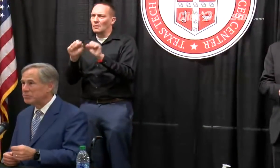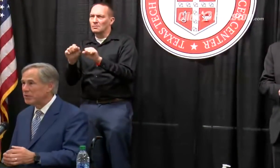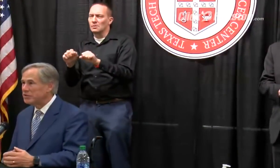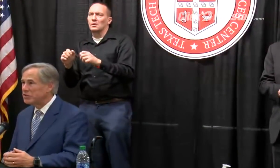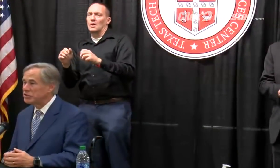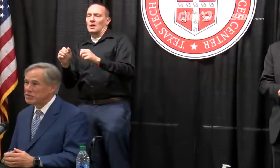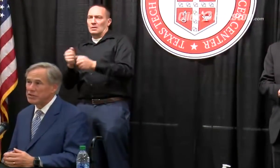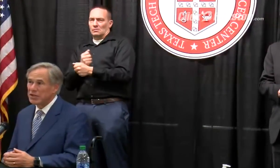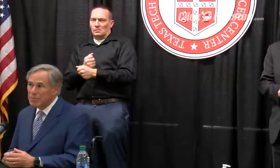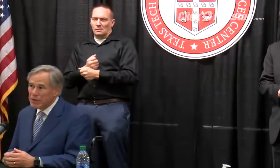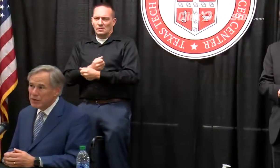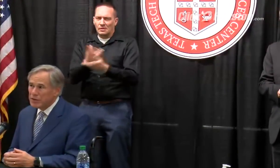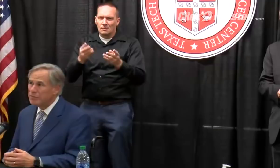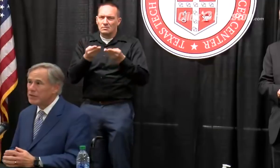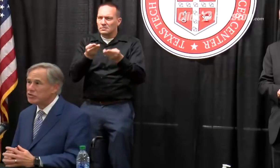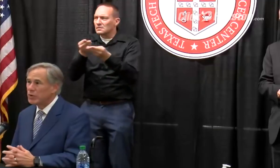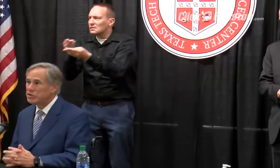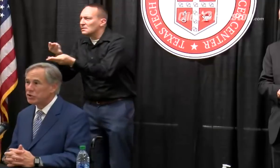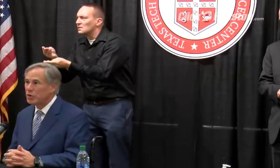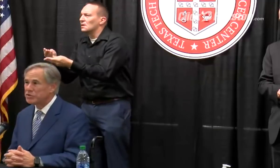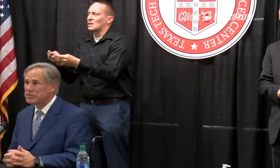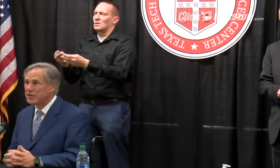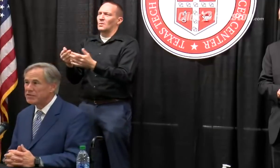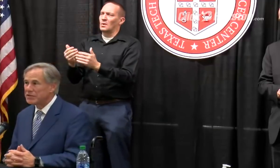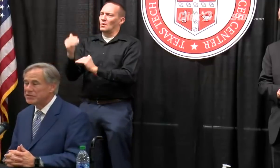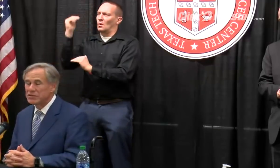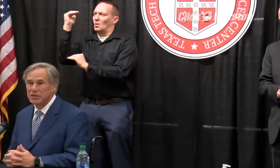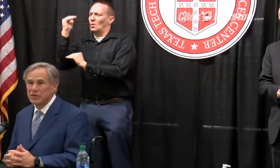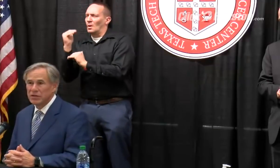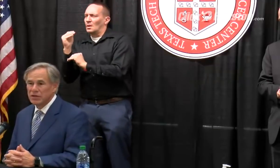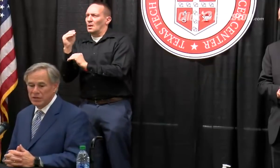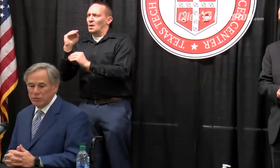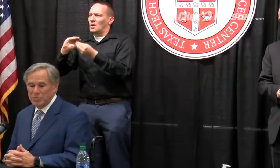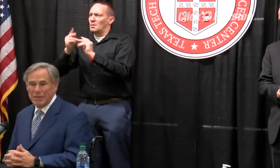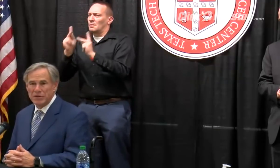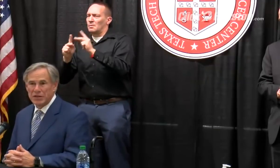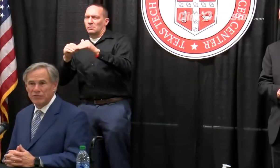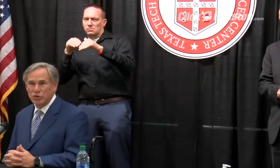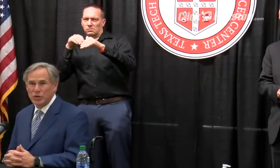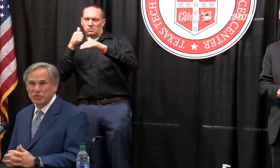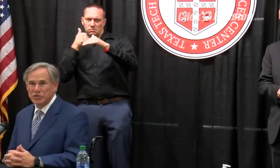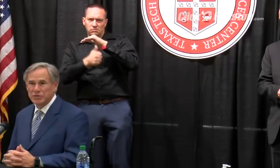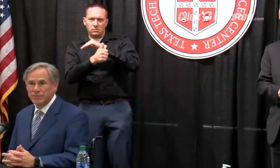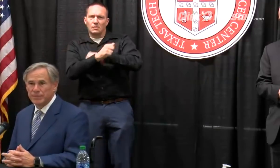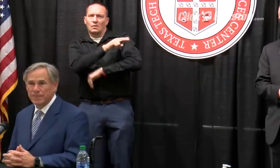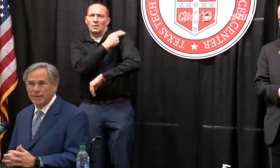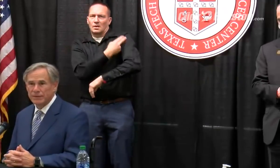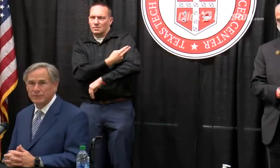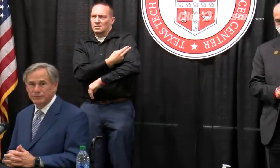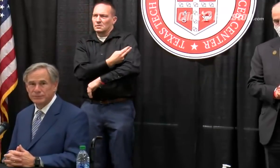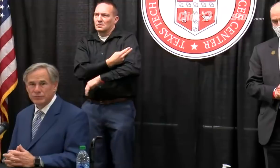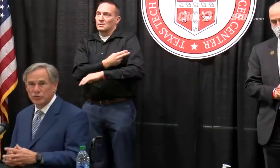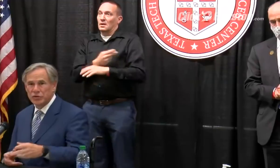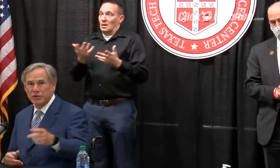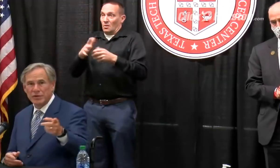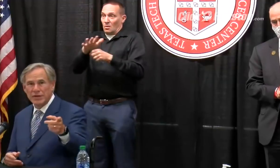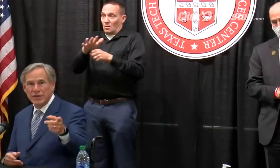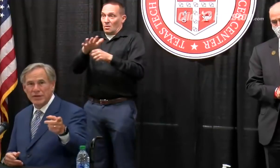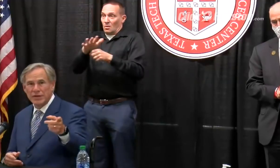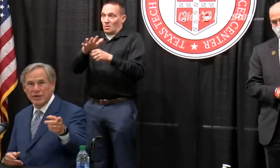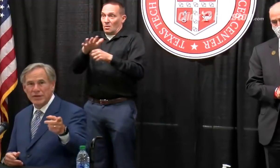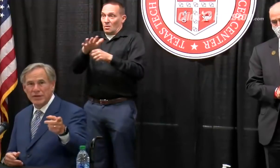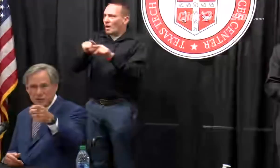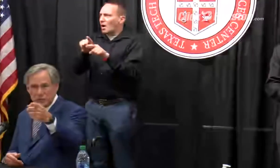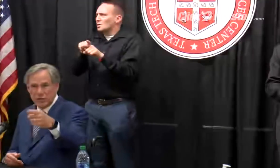reducing hospitalizations in the Lubbock area as well as across the state of Texas. We'll be happy to take a few questions. We'll start left